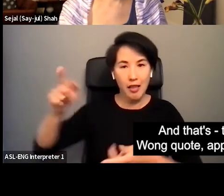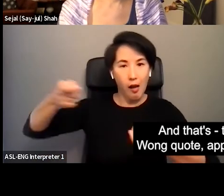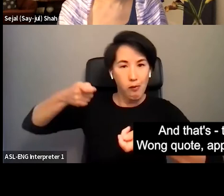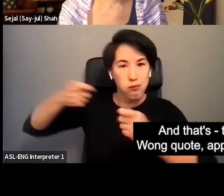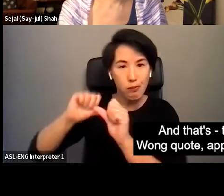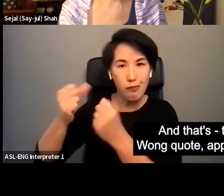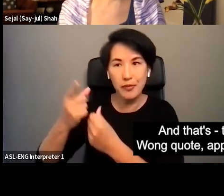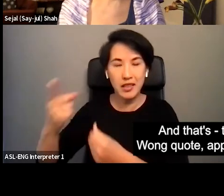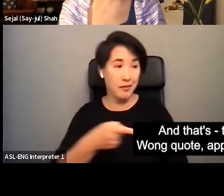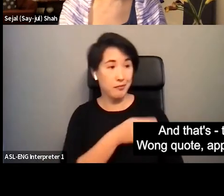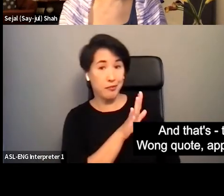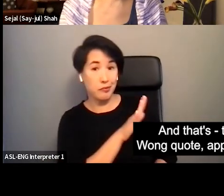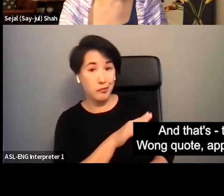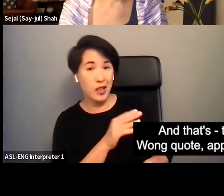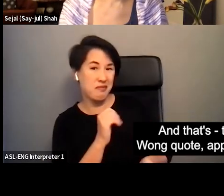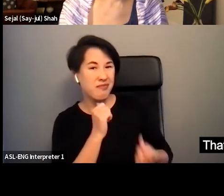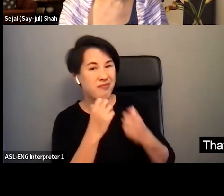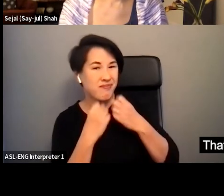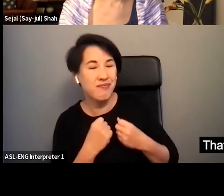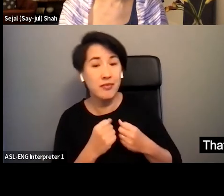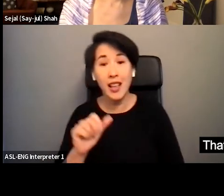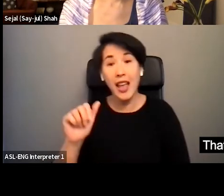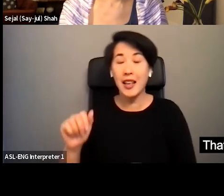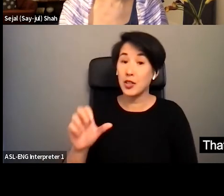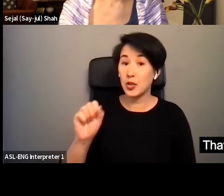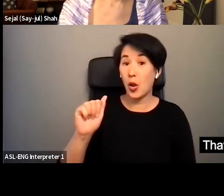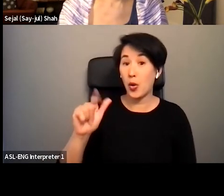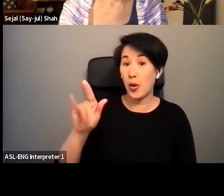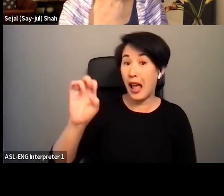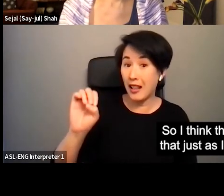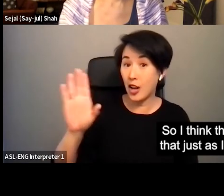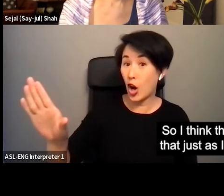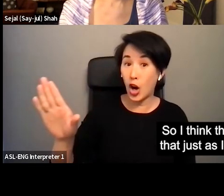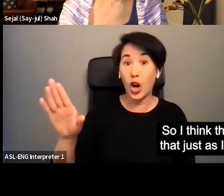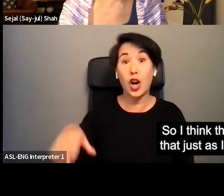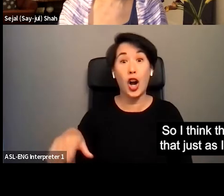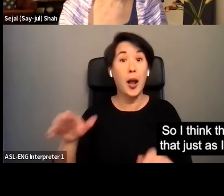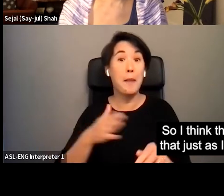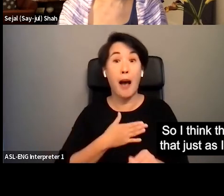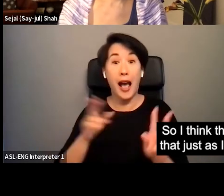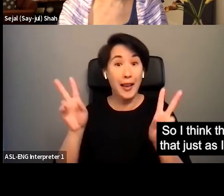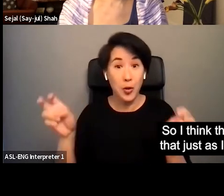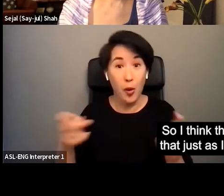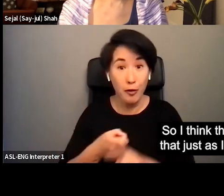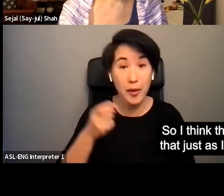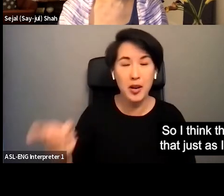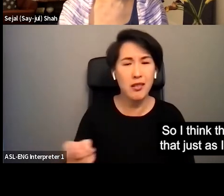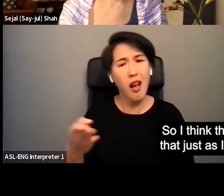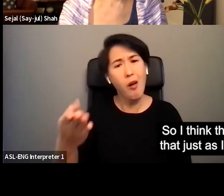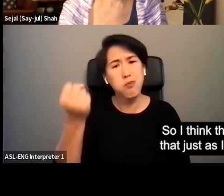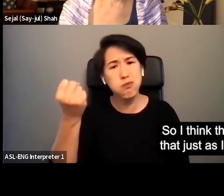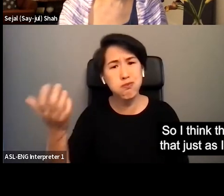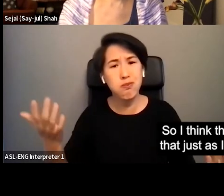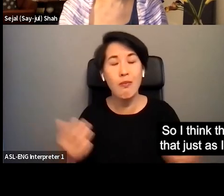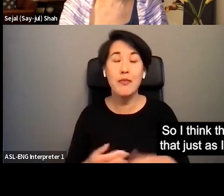And this is a direct Alice Wong quote applicable to many things. That's bullshit. So I think that I would just